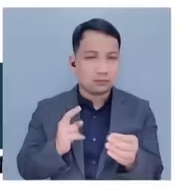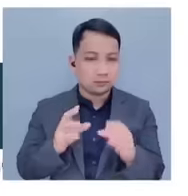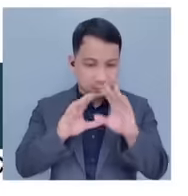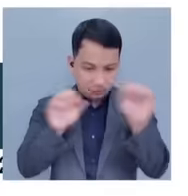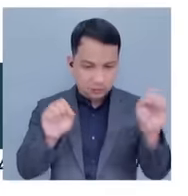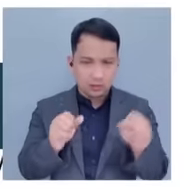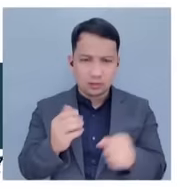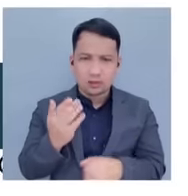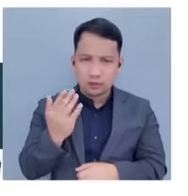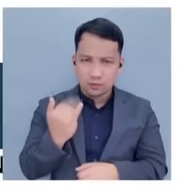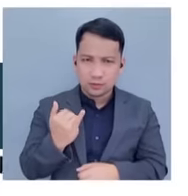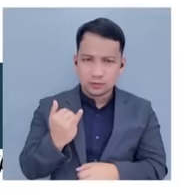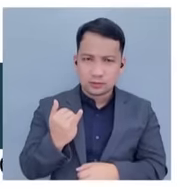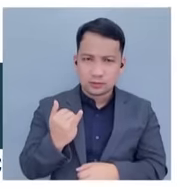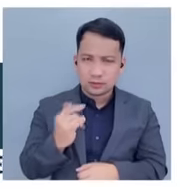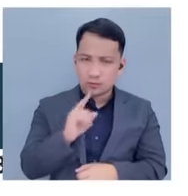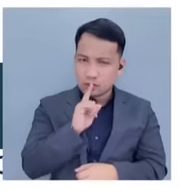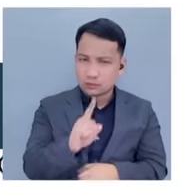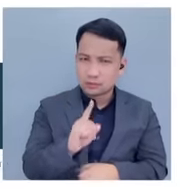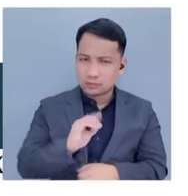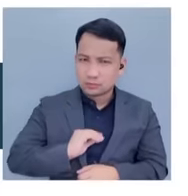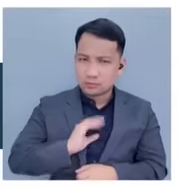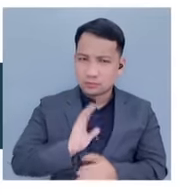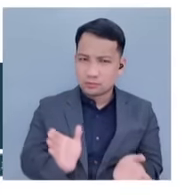is their motivation for doing that?